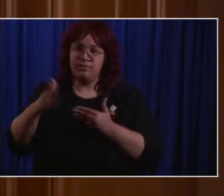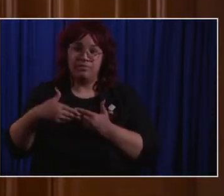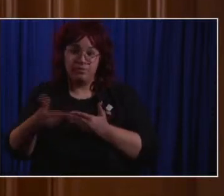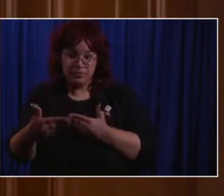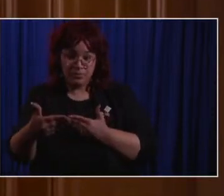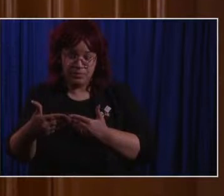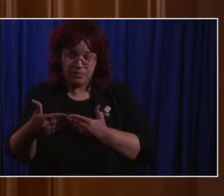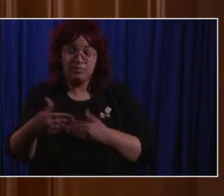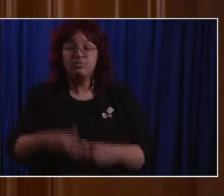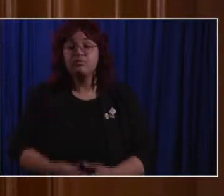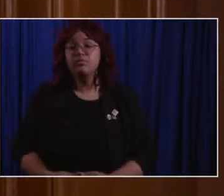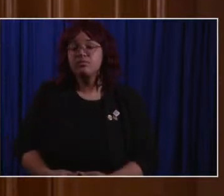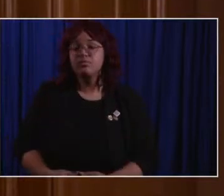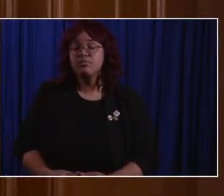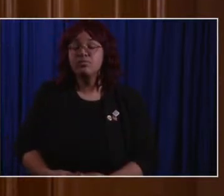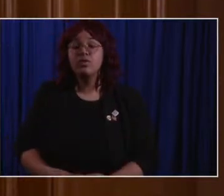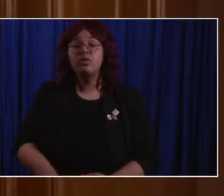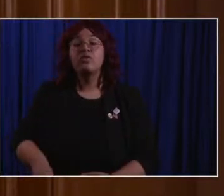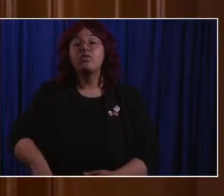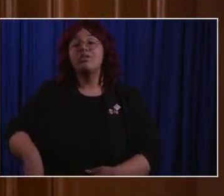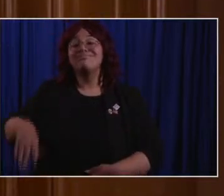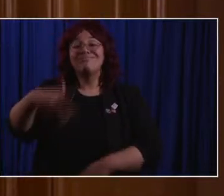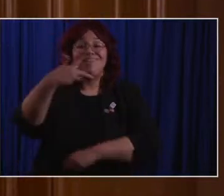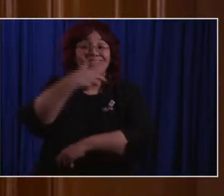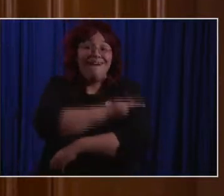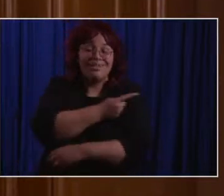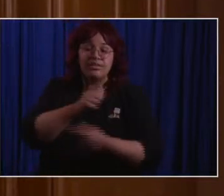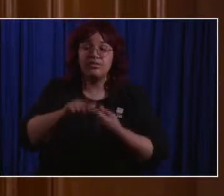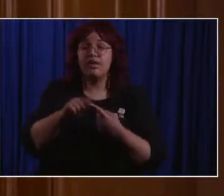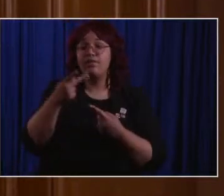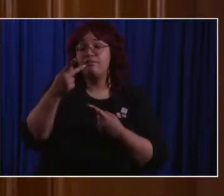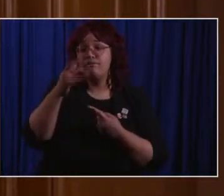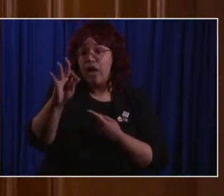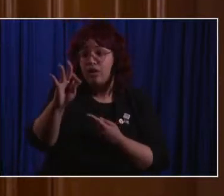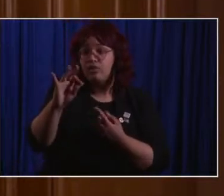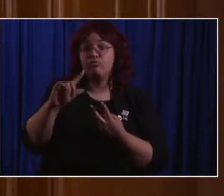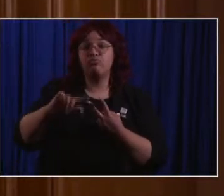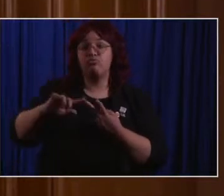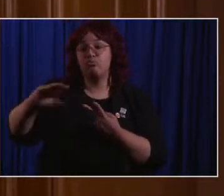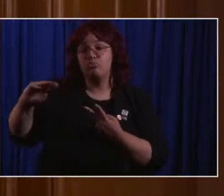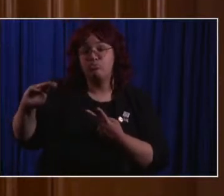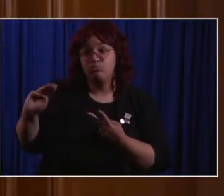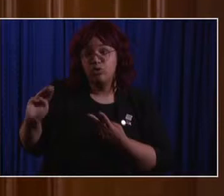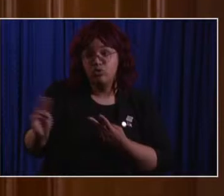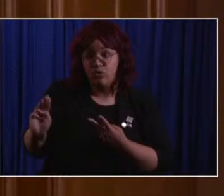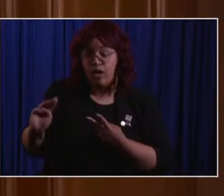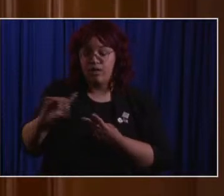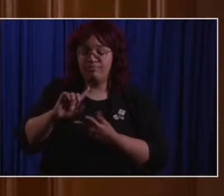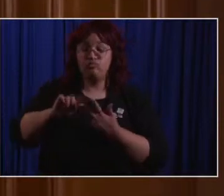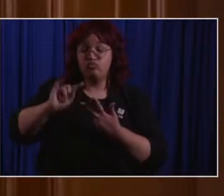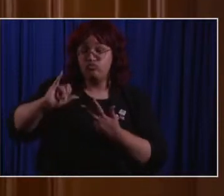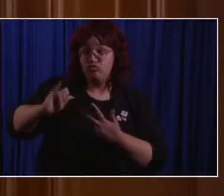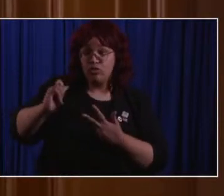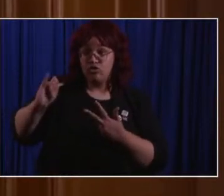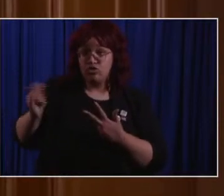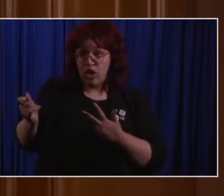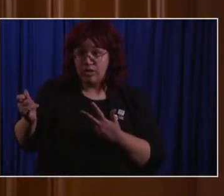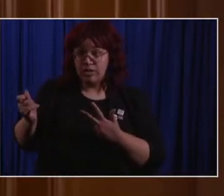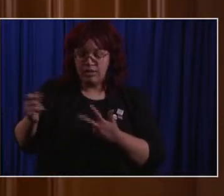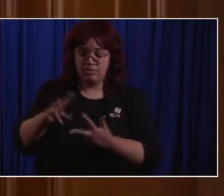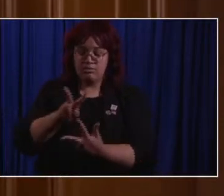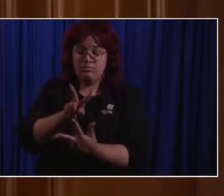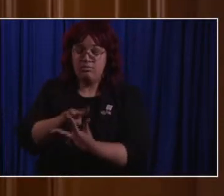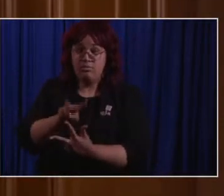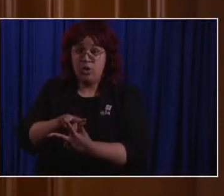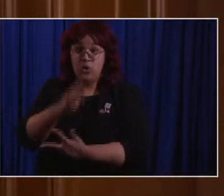second dose of Moderna, and 2 weeks after their sole shot of J&J. That's